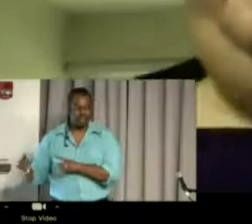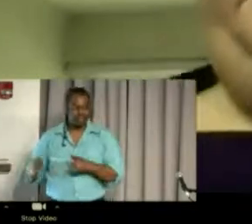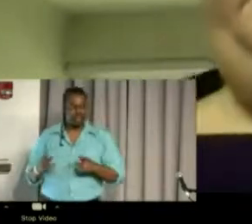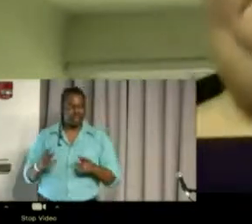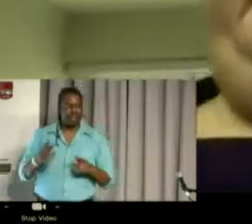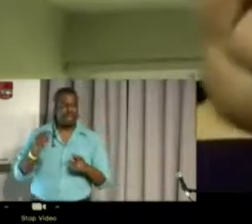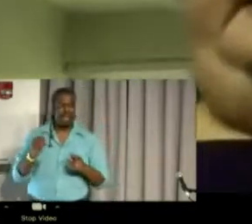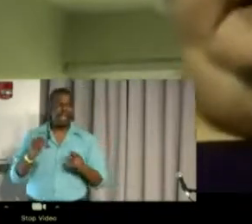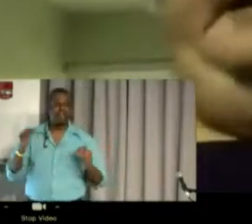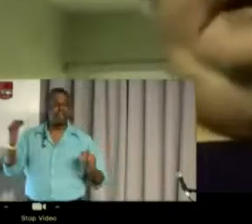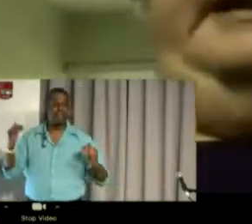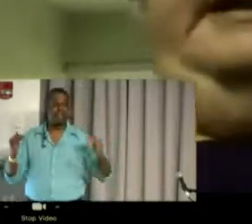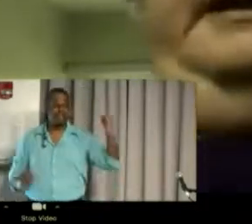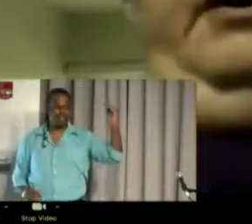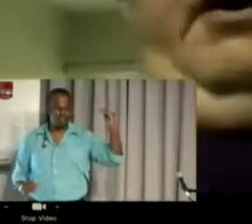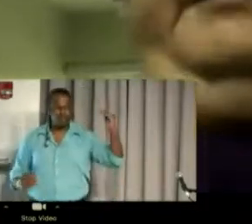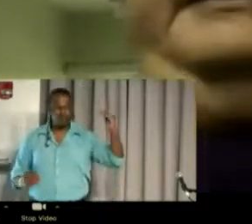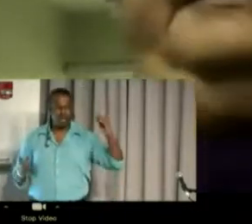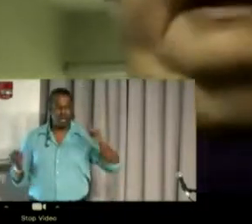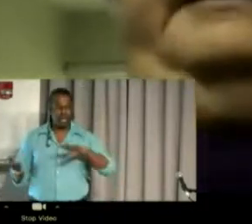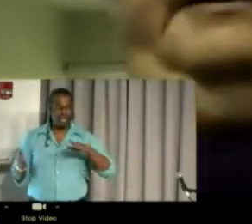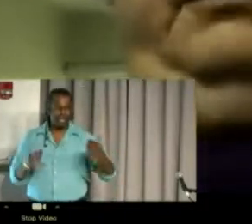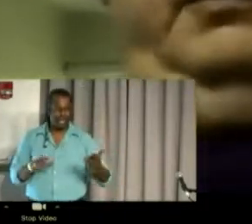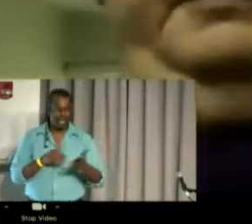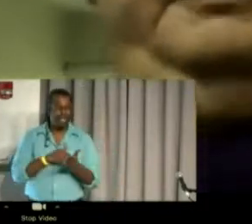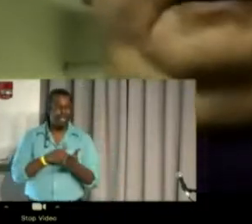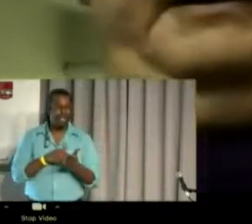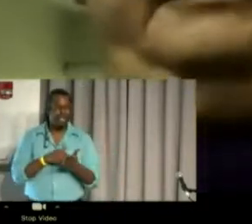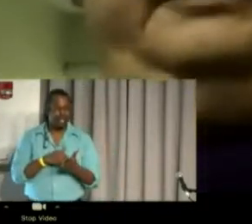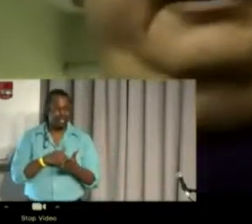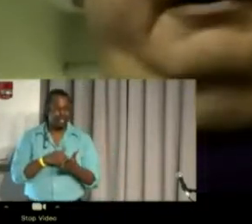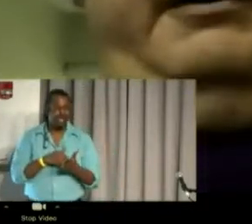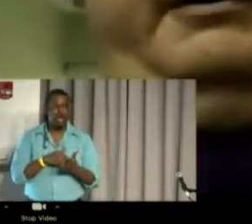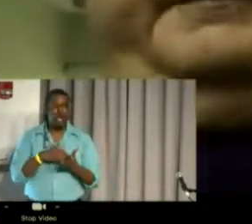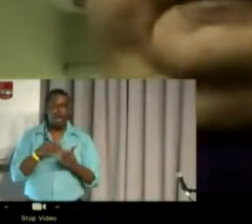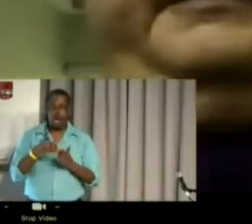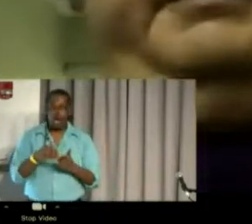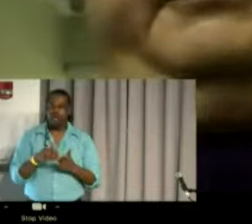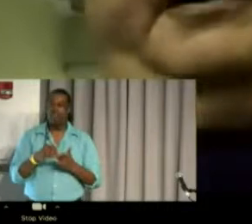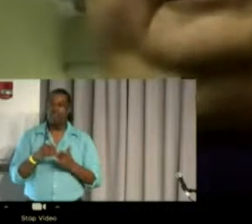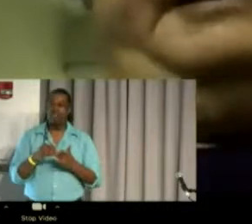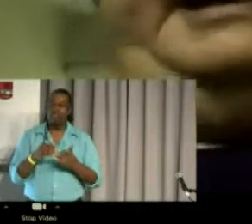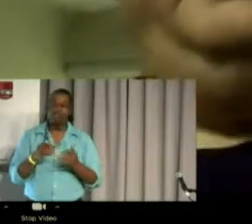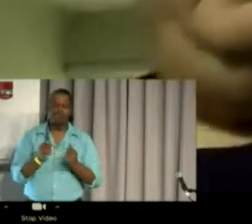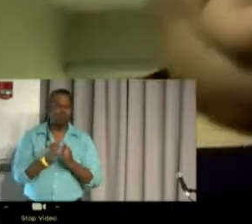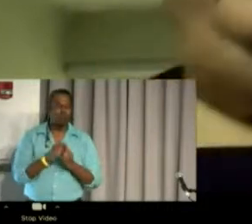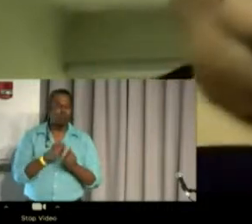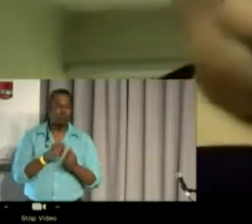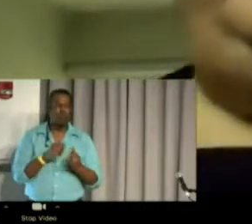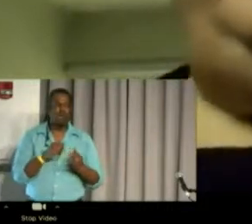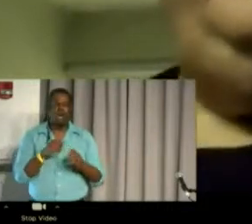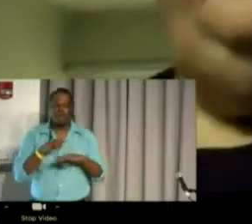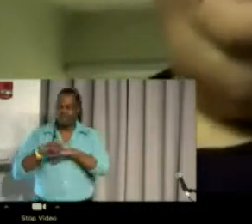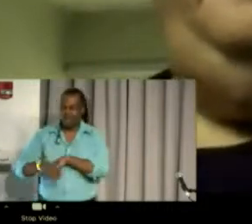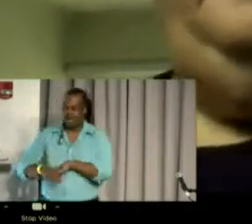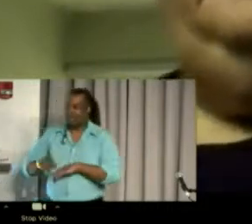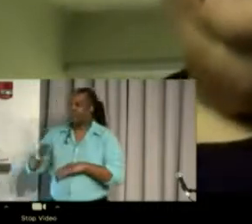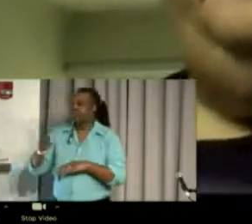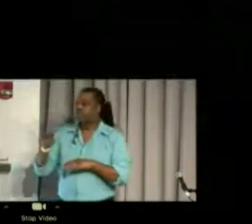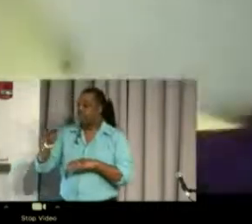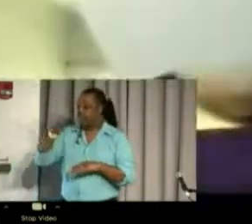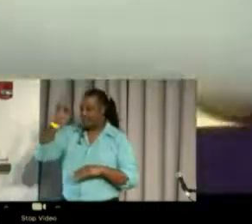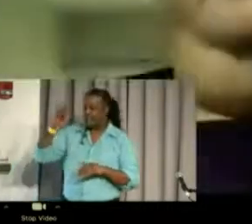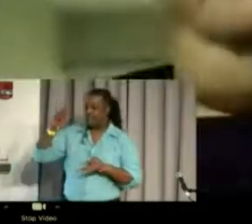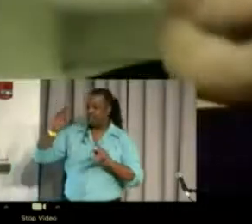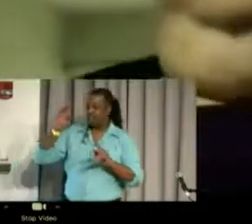and the disproportionate and deadly, often state and corporate sponsored harm that befalls Black, Brown, and Indigenous people.